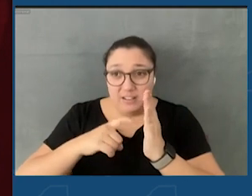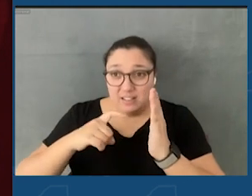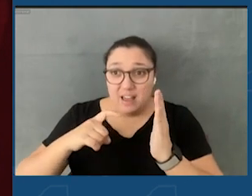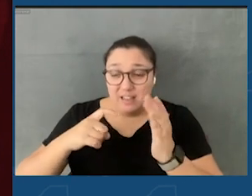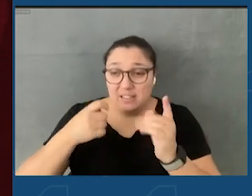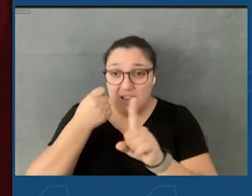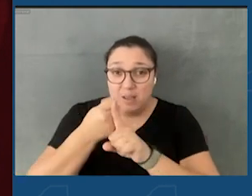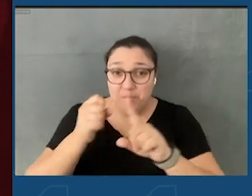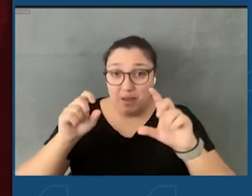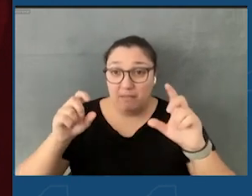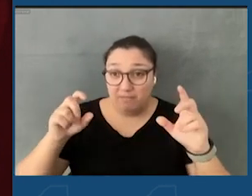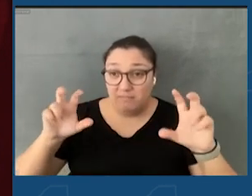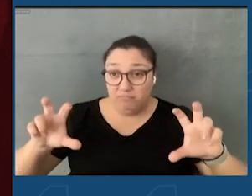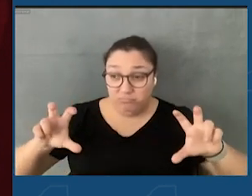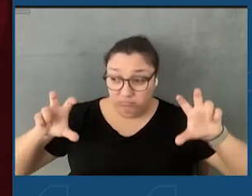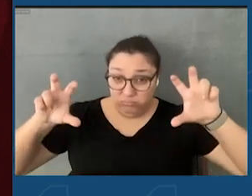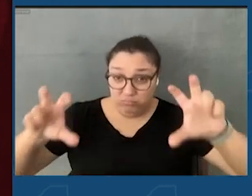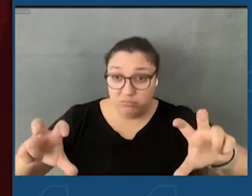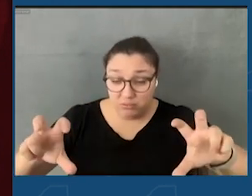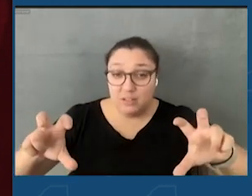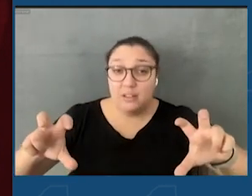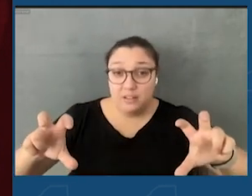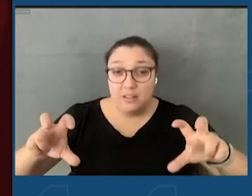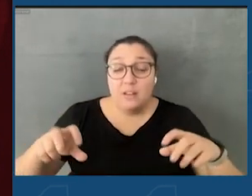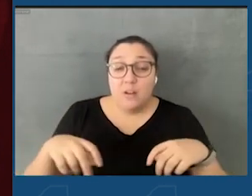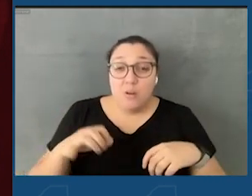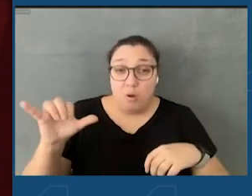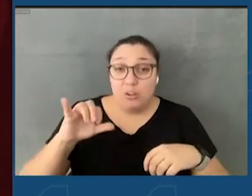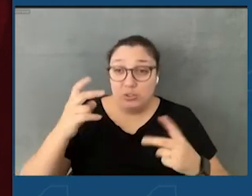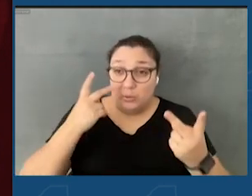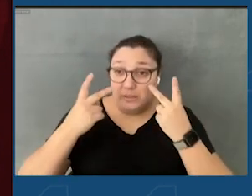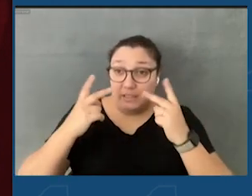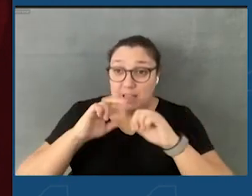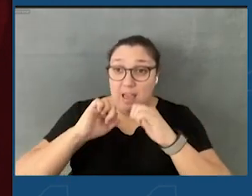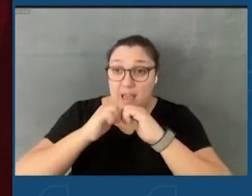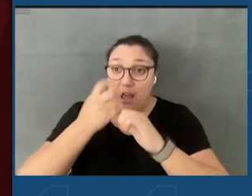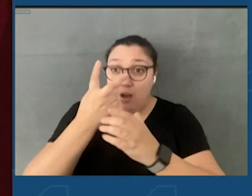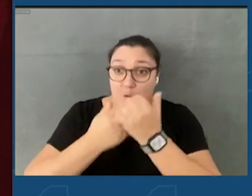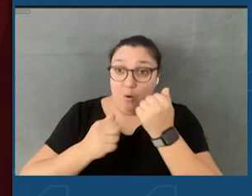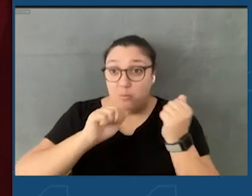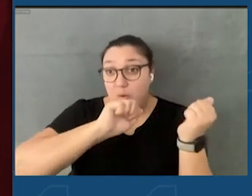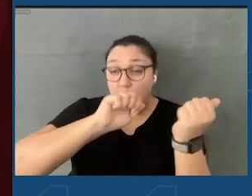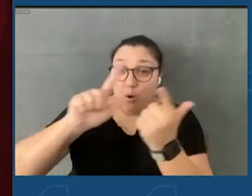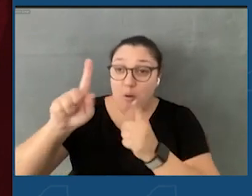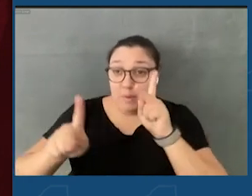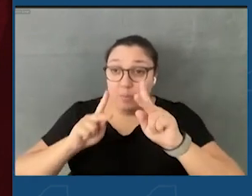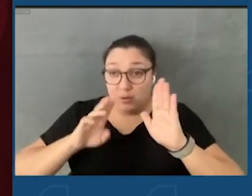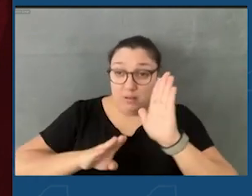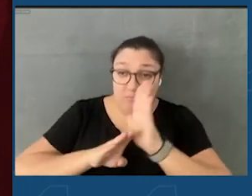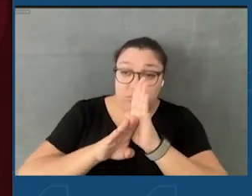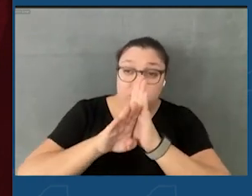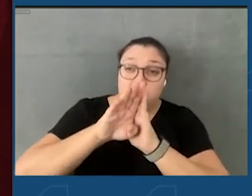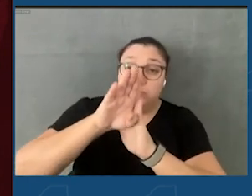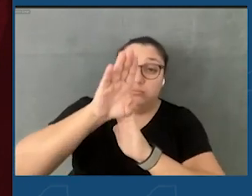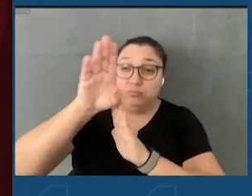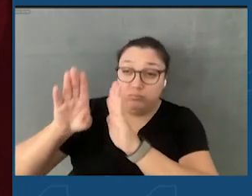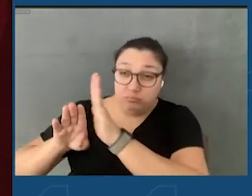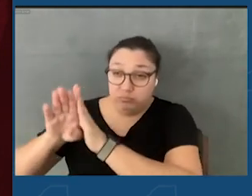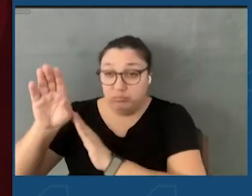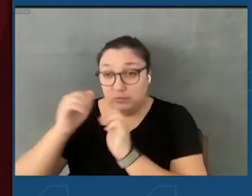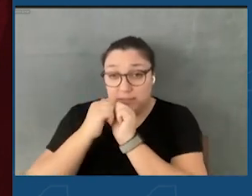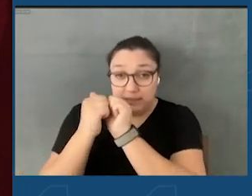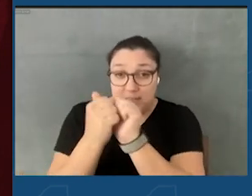community a better, more vibrant, and credible place. So thank you very much, Governor, for your leadership. And I also am really thrilled to